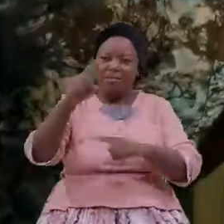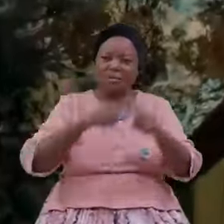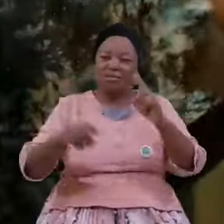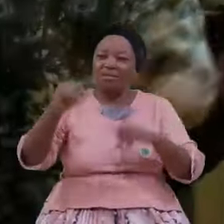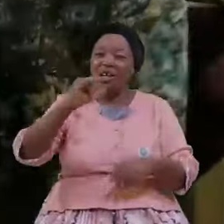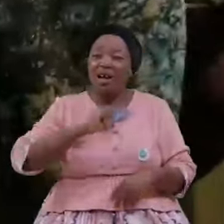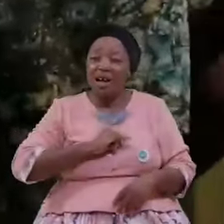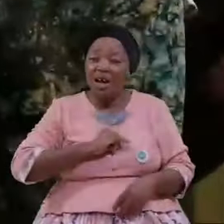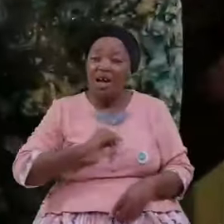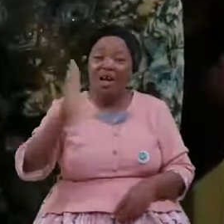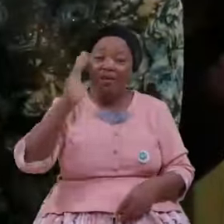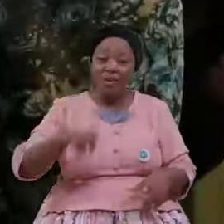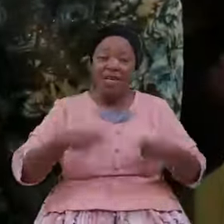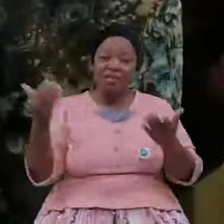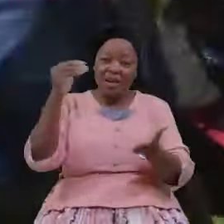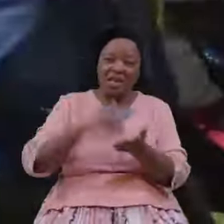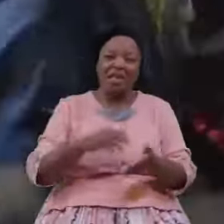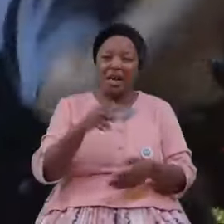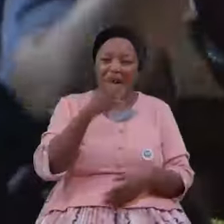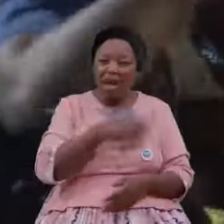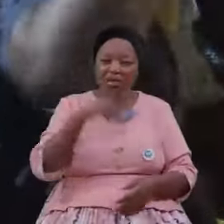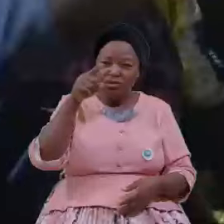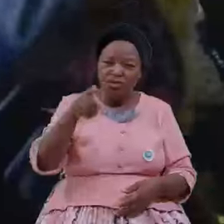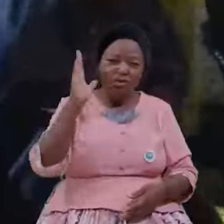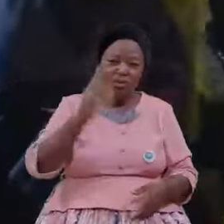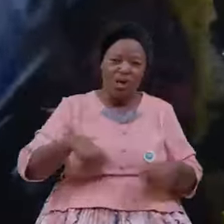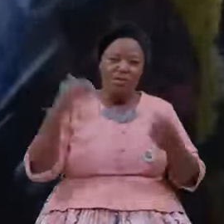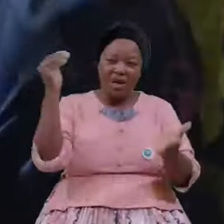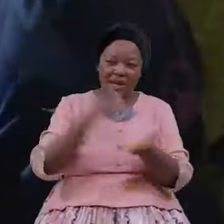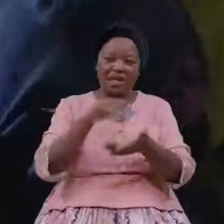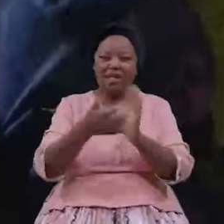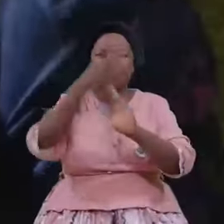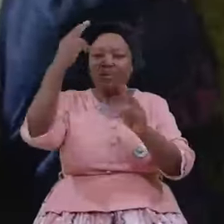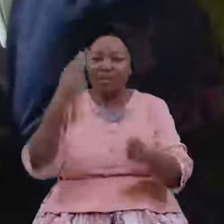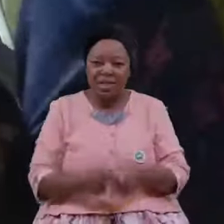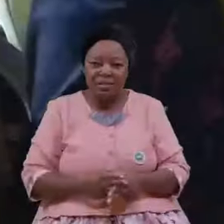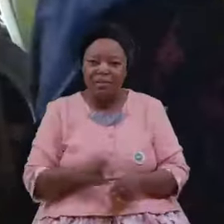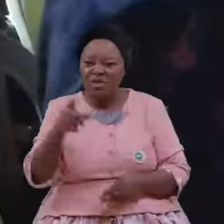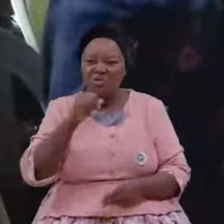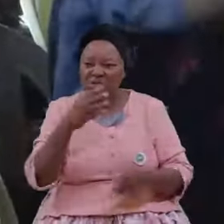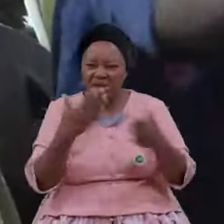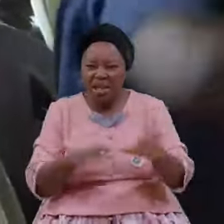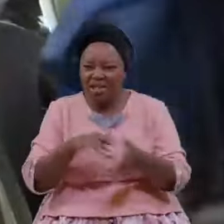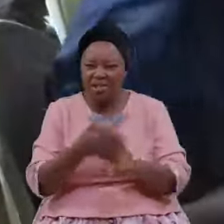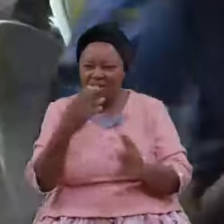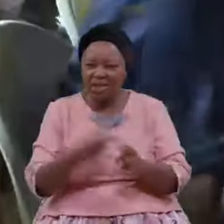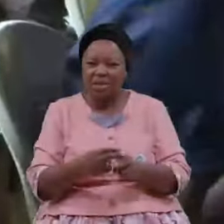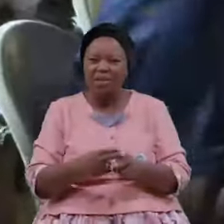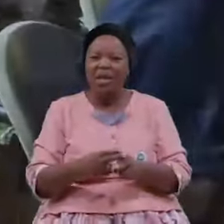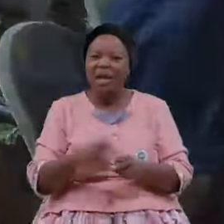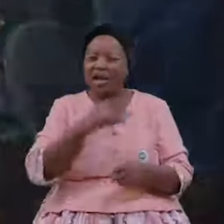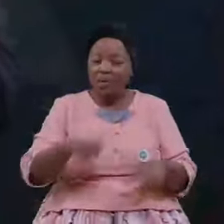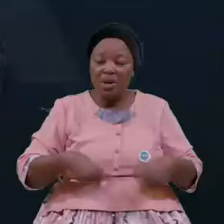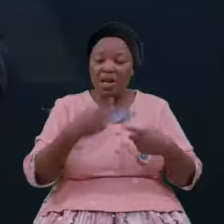You will live again. A good life. an excited life, a